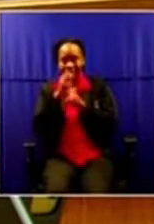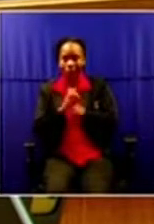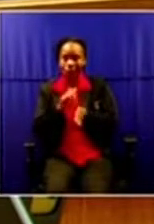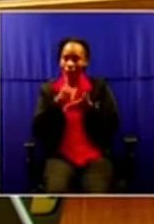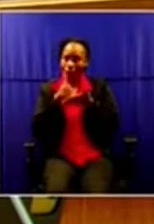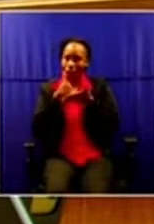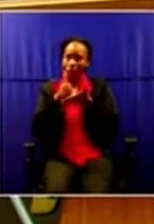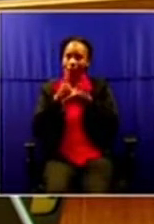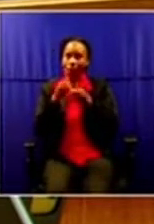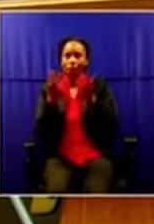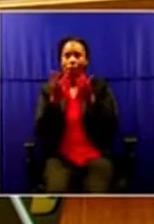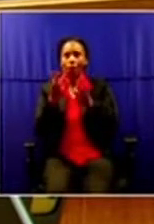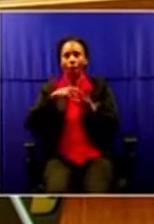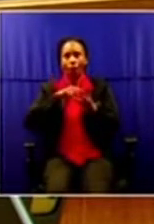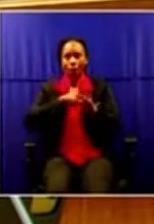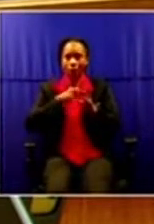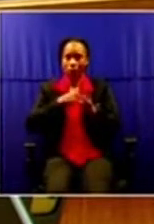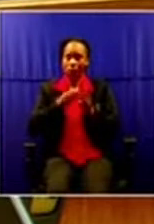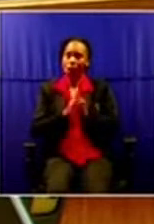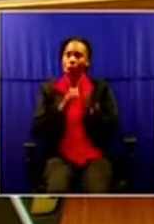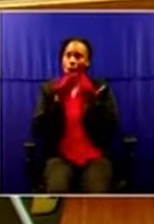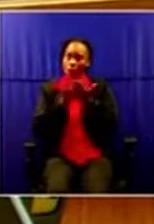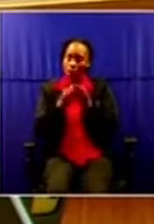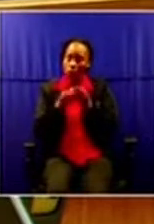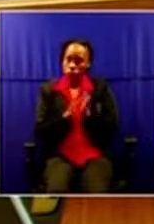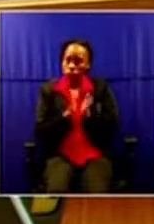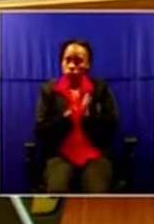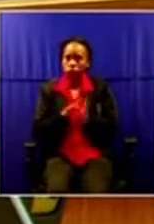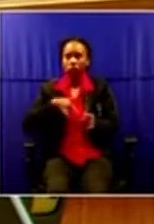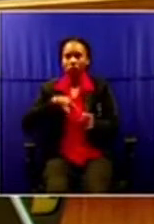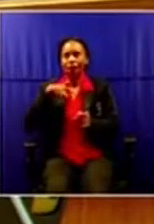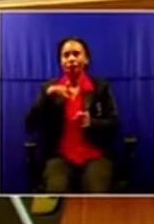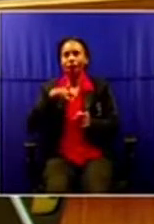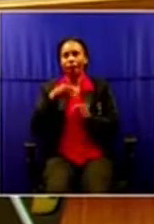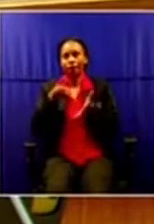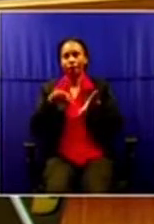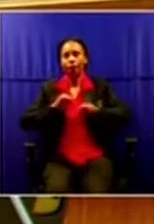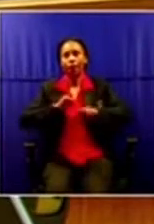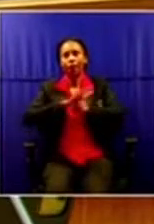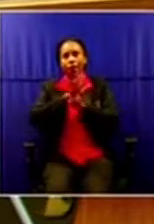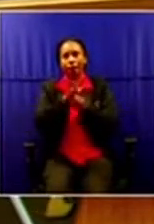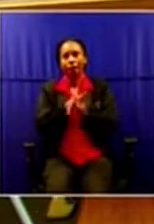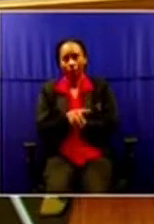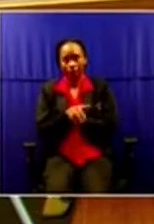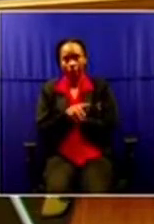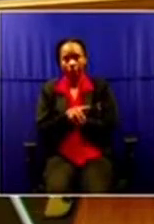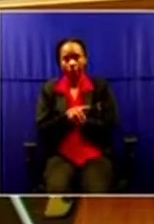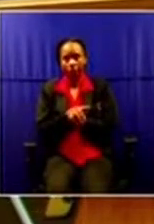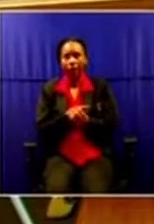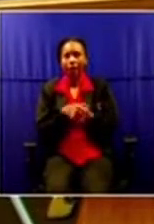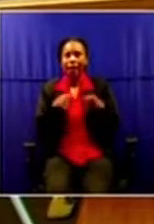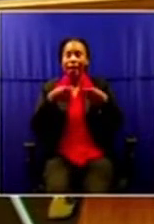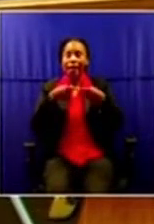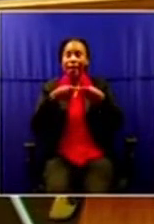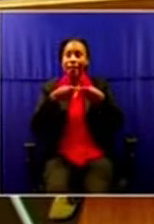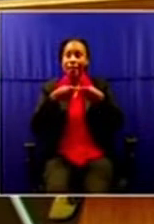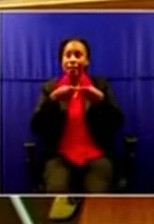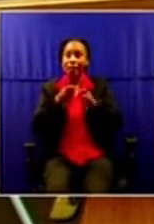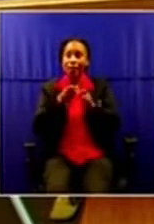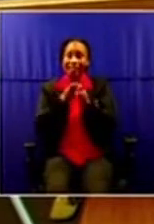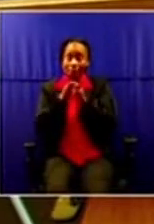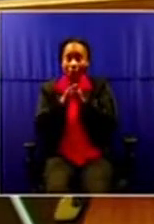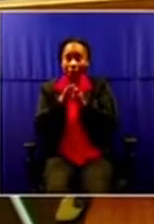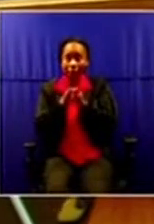people get through this pandemic. The temporary increases in payments to social grant